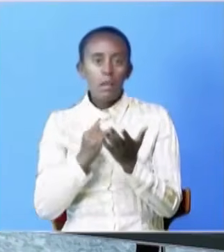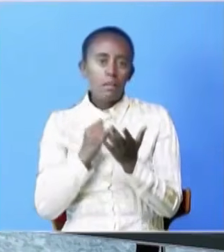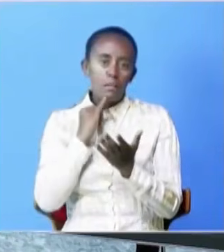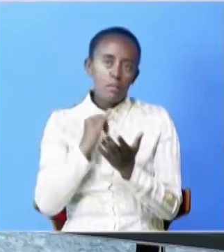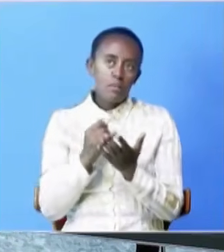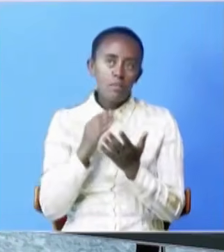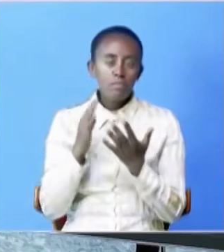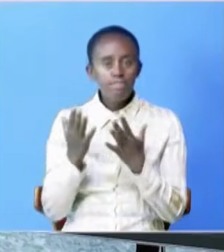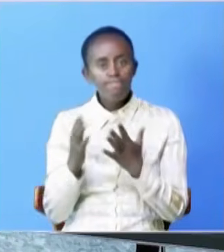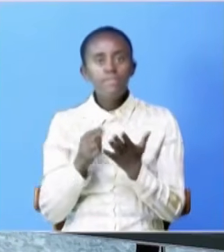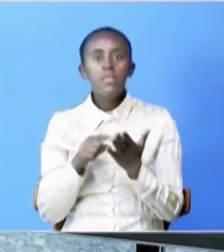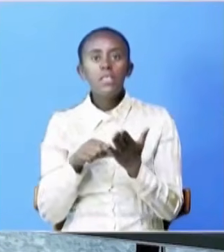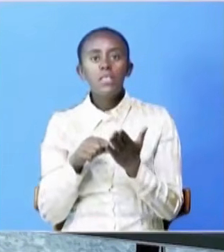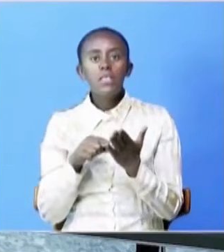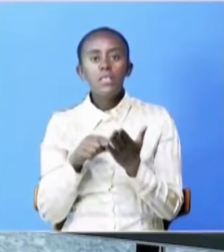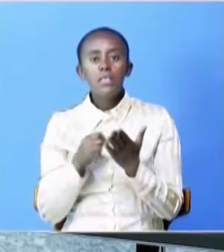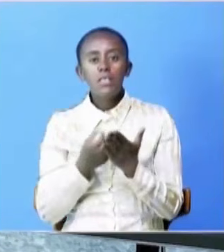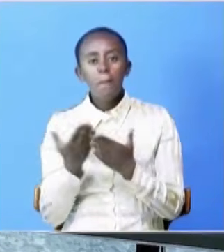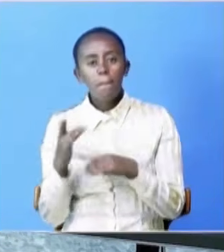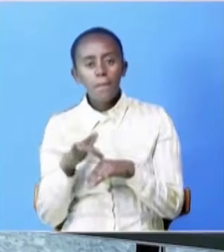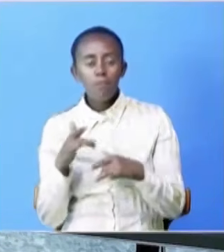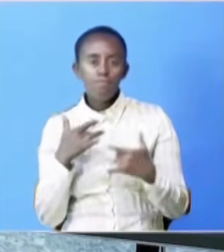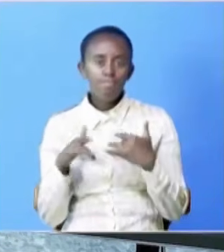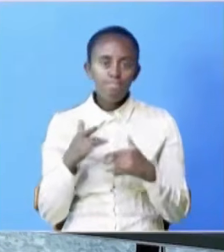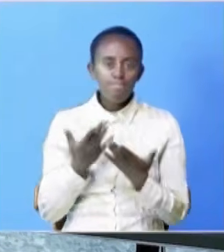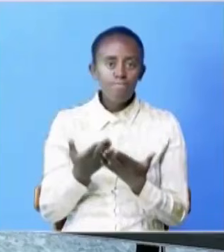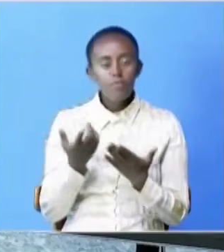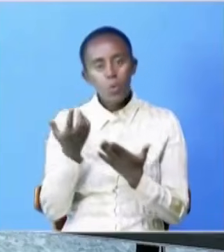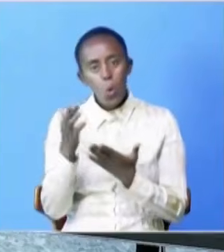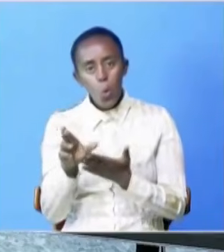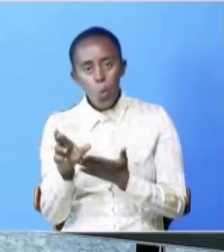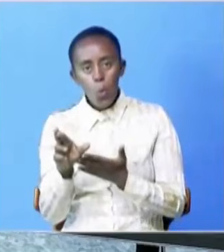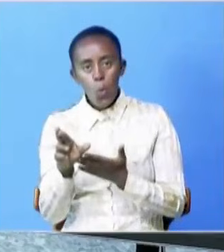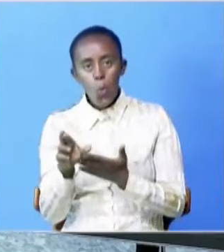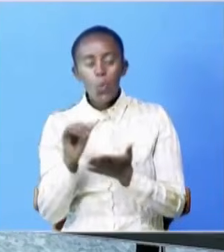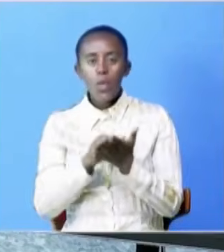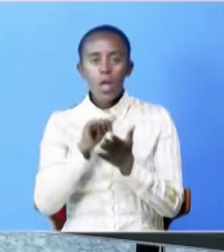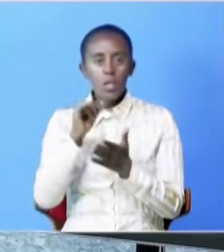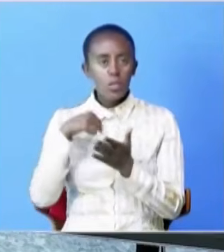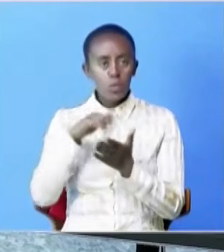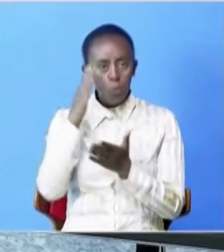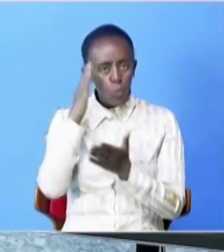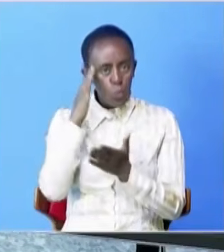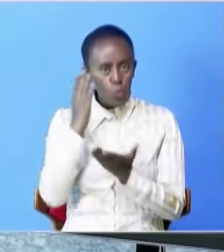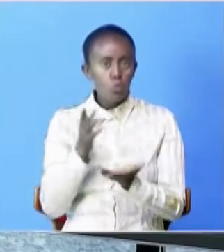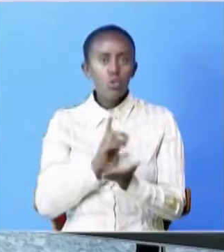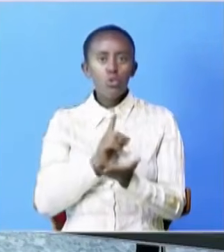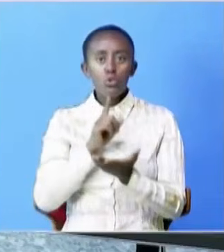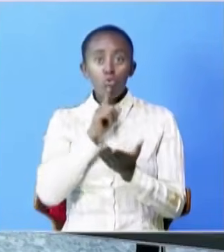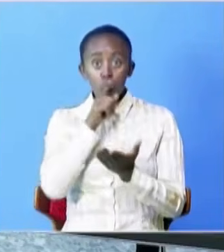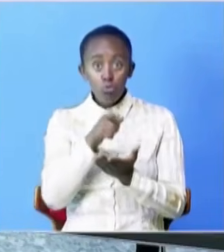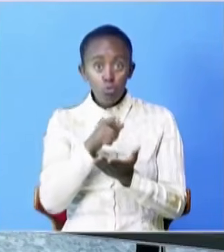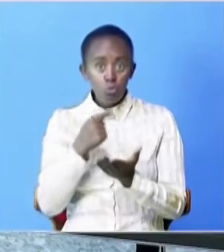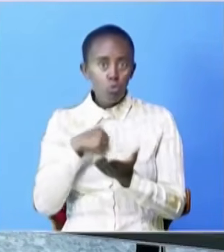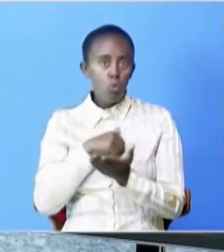something that we feel is, or that we know to be so true that we don't even